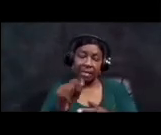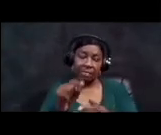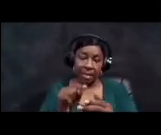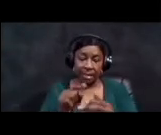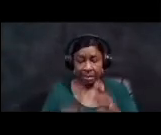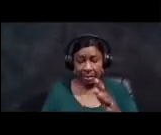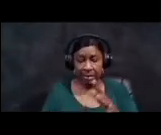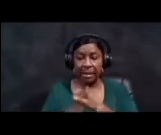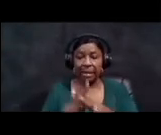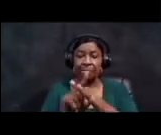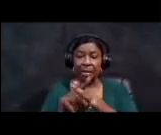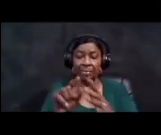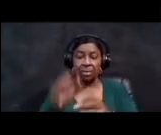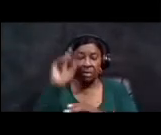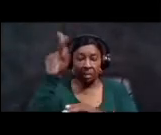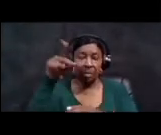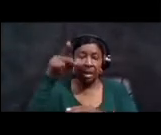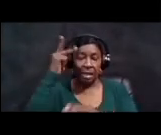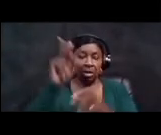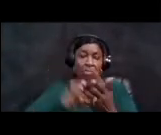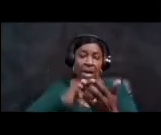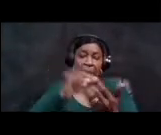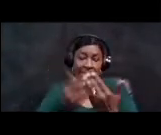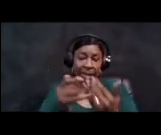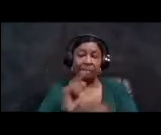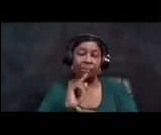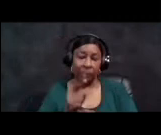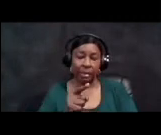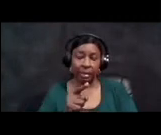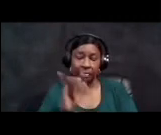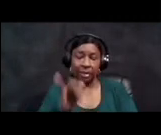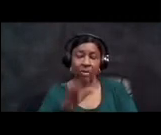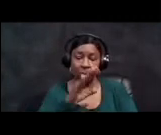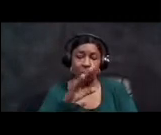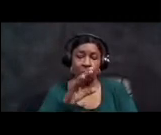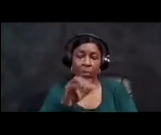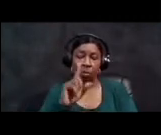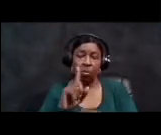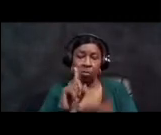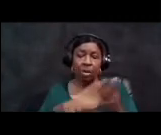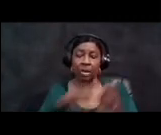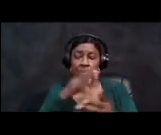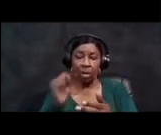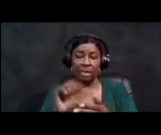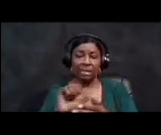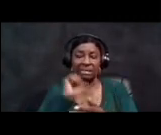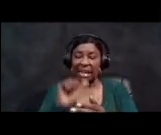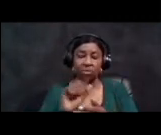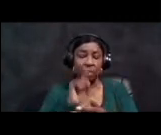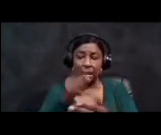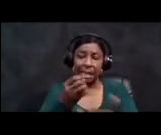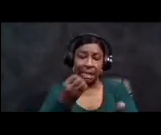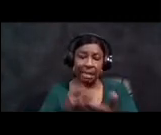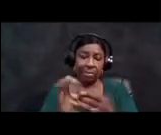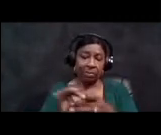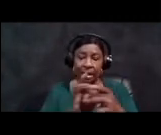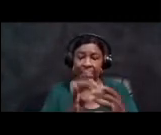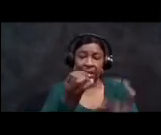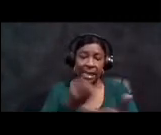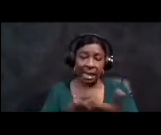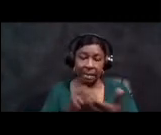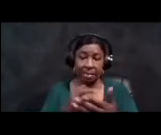actually a political project, not an economic one. And when I showed this map to